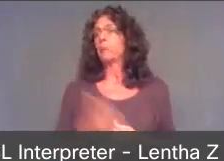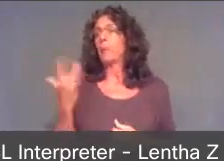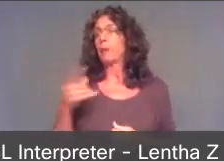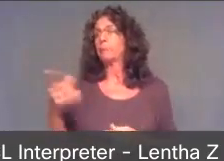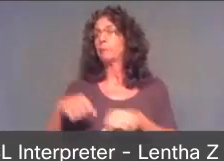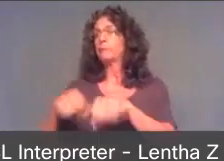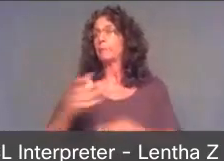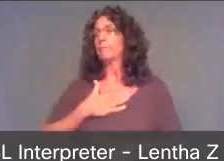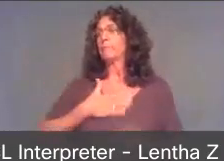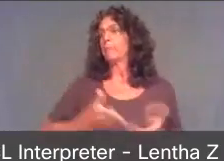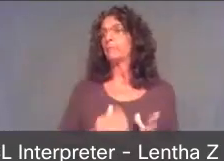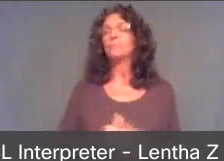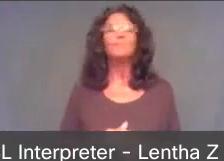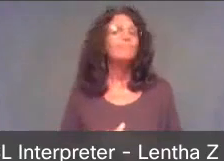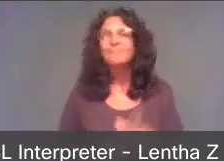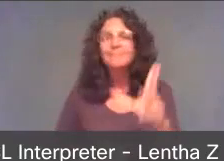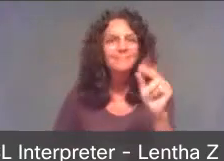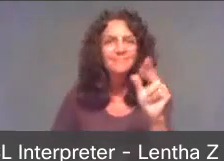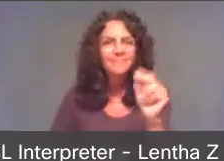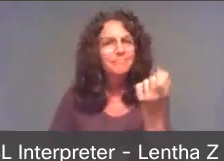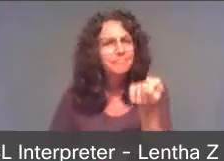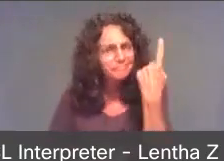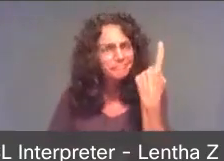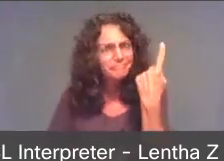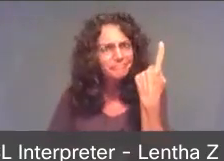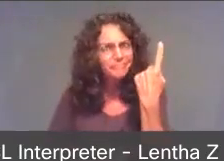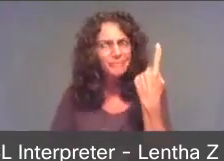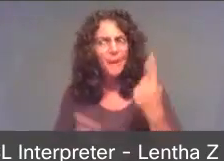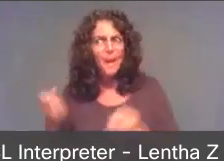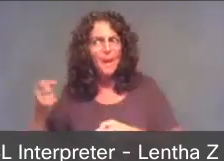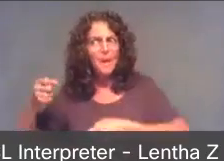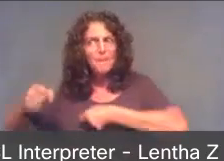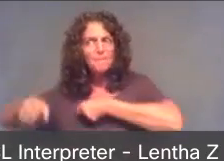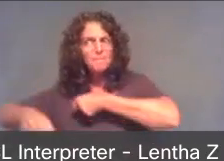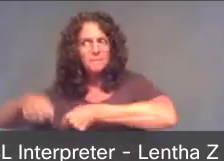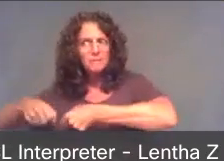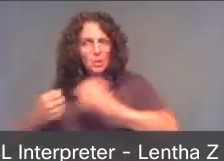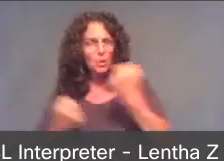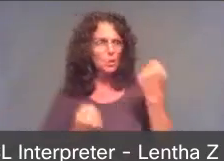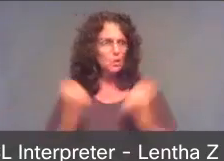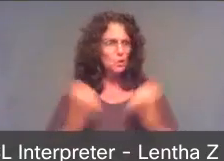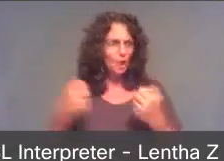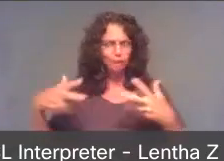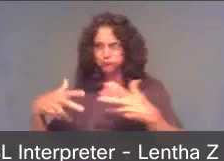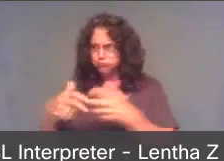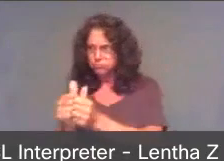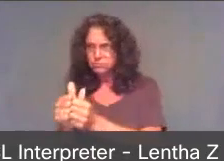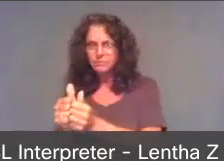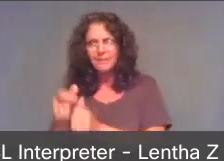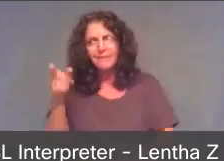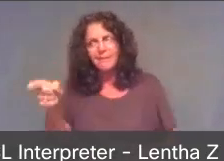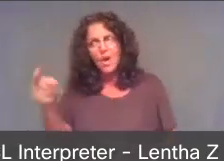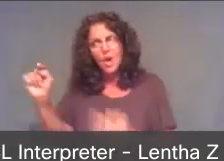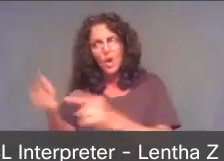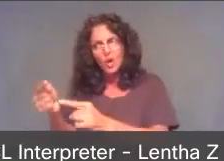on my road. Like, no, because I understand that if a bicycle and a car collide, the bicyclist gets really hurt and I won't cause that harm